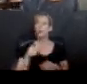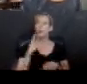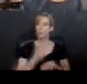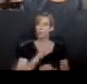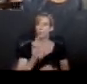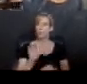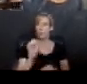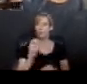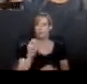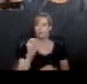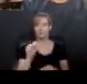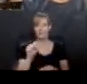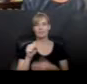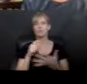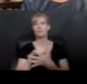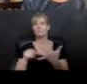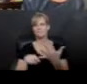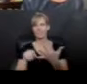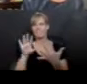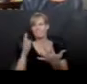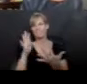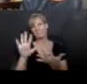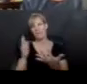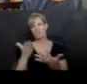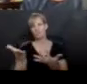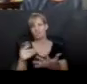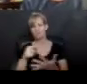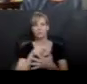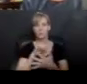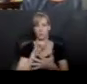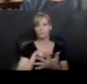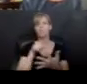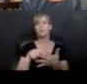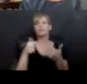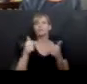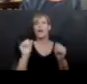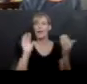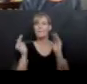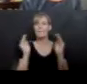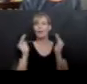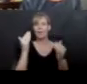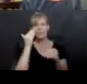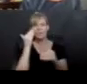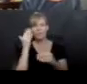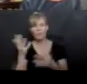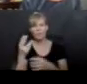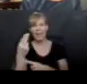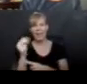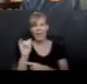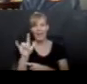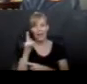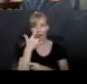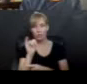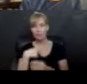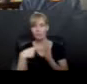I have five tips for you. So this is number two. Try comparing. You know what hail is? doesn't hail very often, but this is what hail